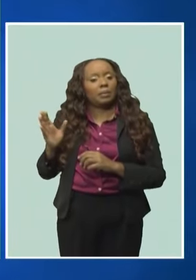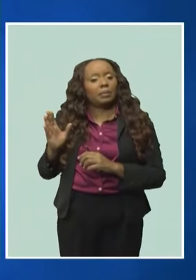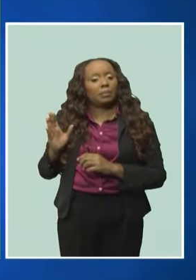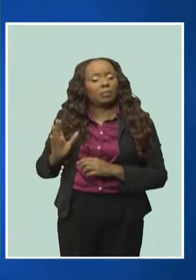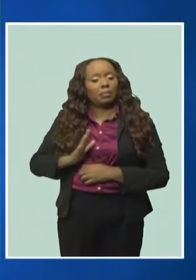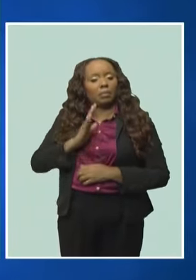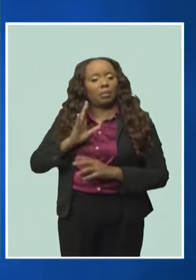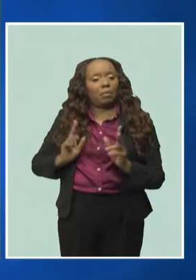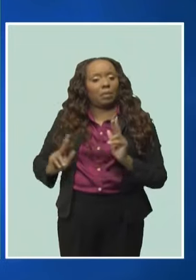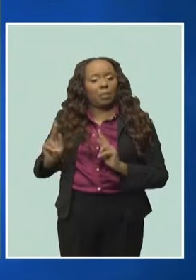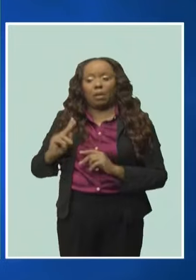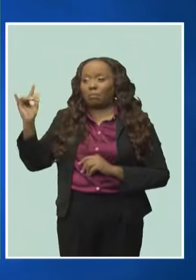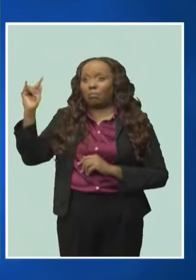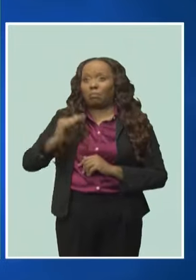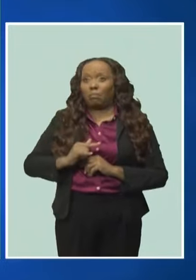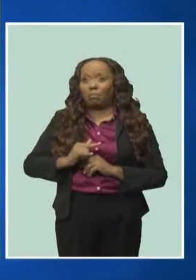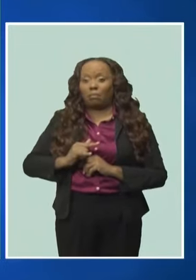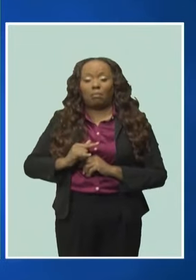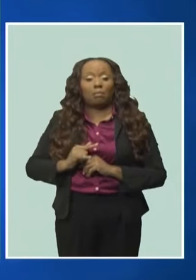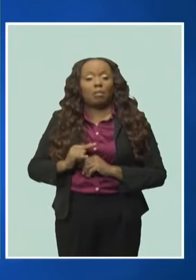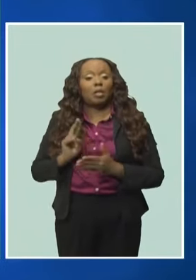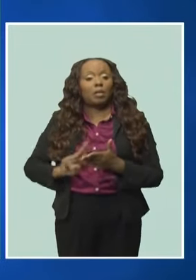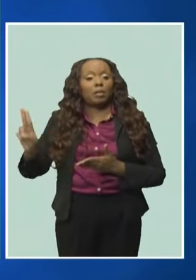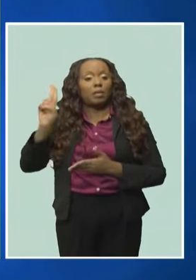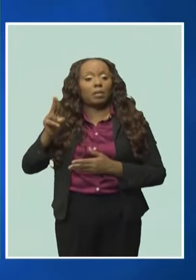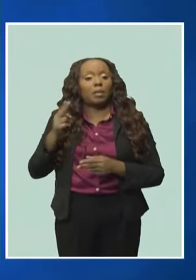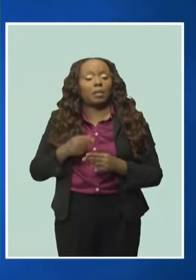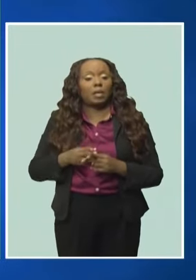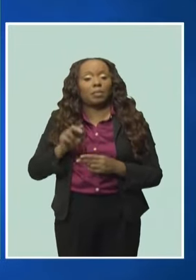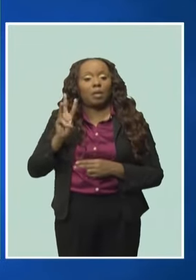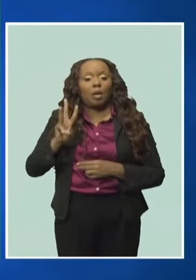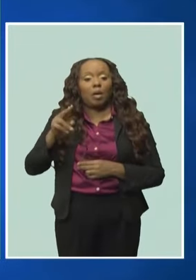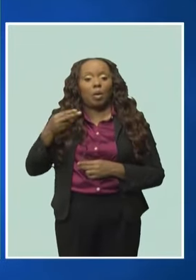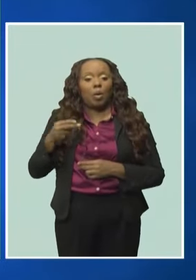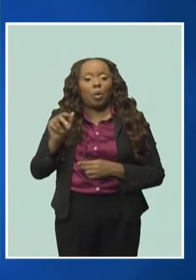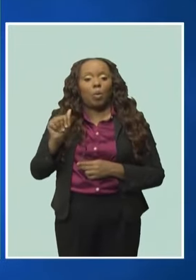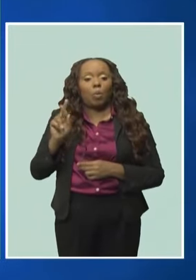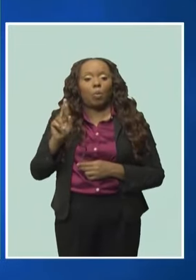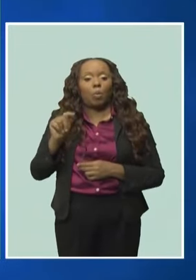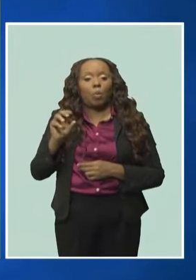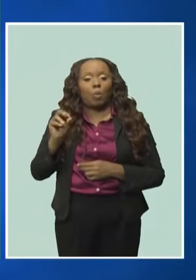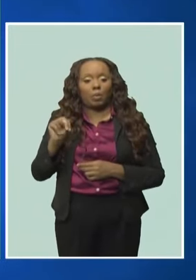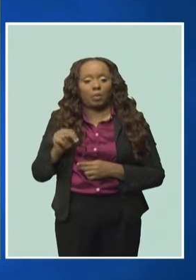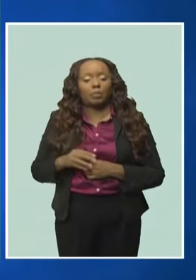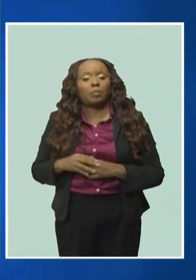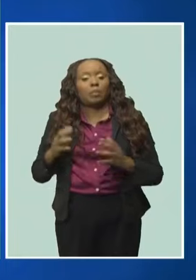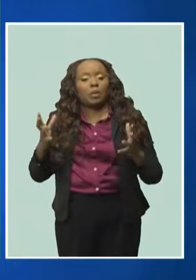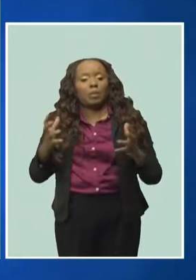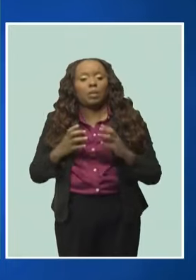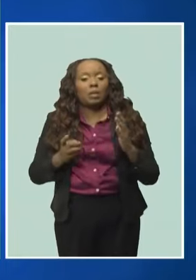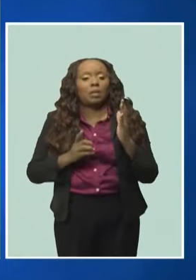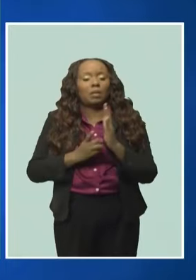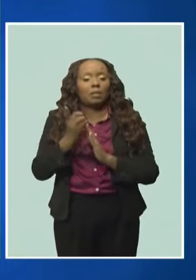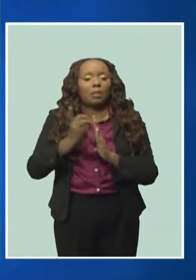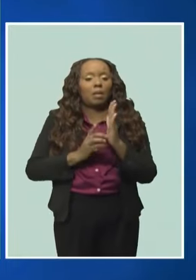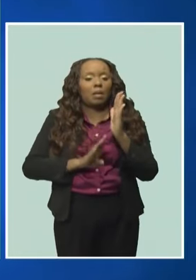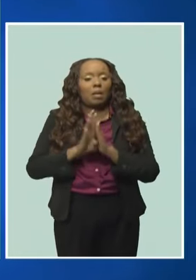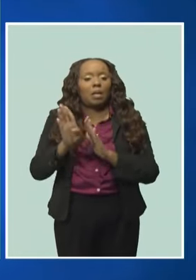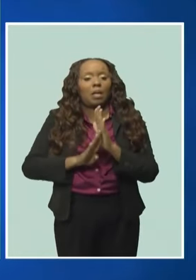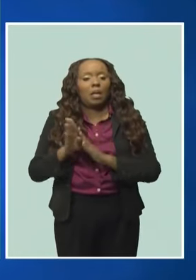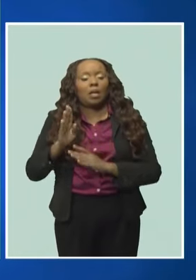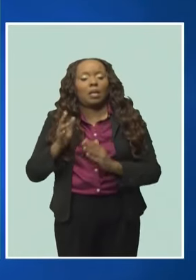immersion program, told them about the planned education transformation. She says it's designed to help develop the skills to